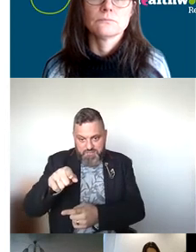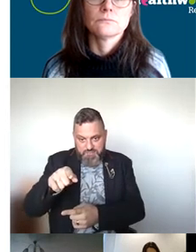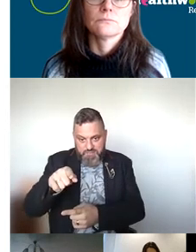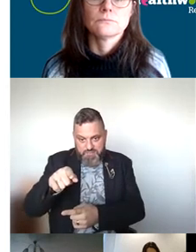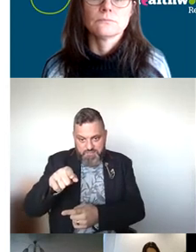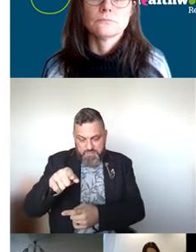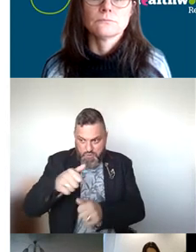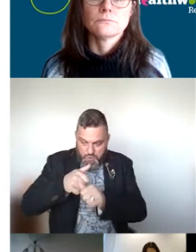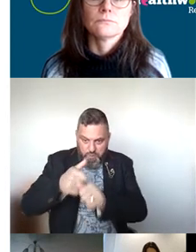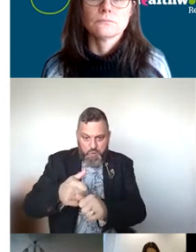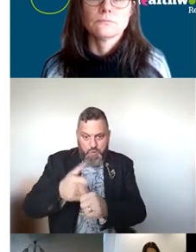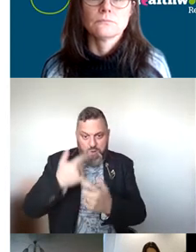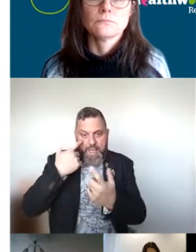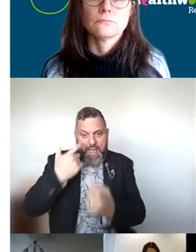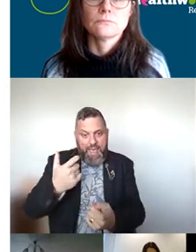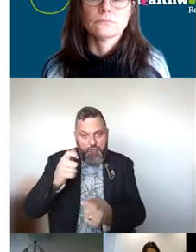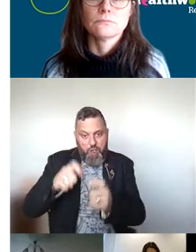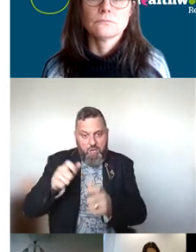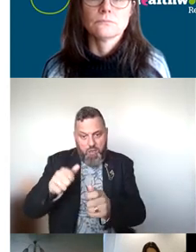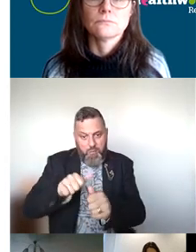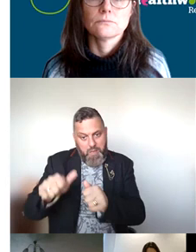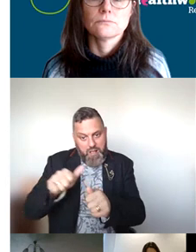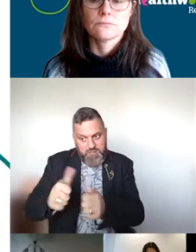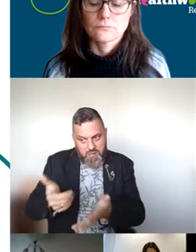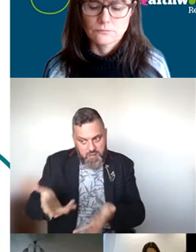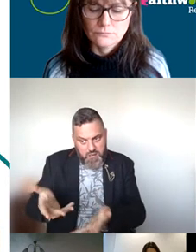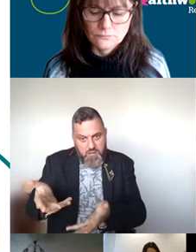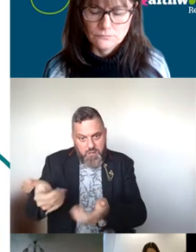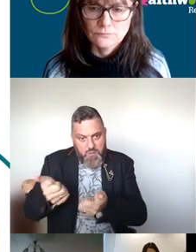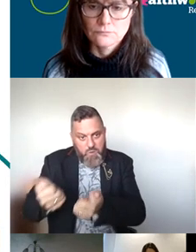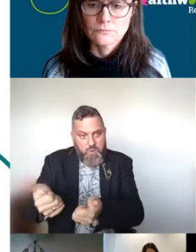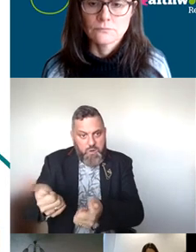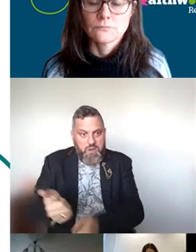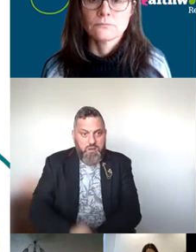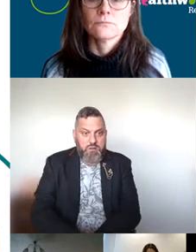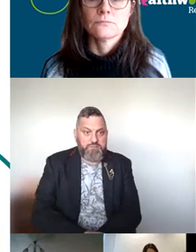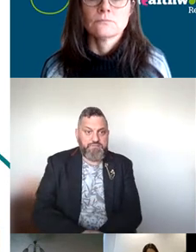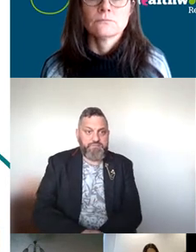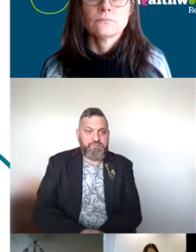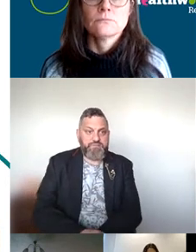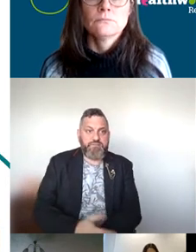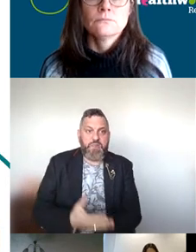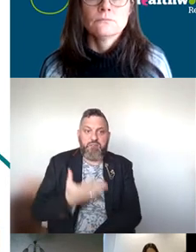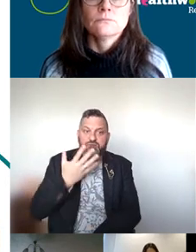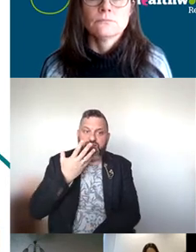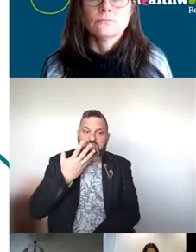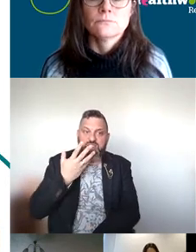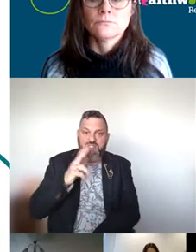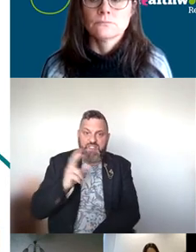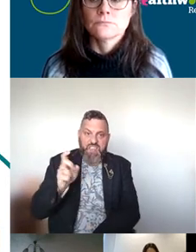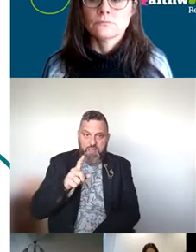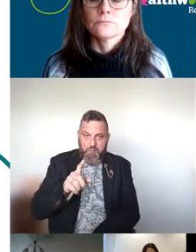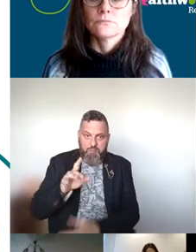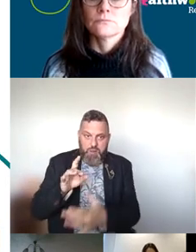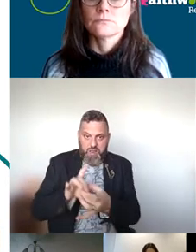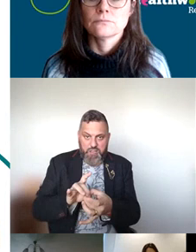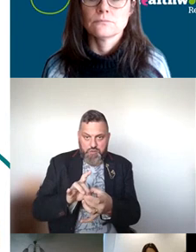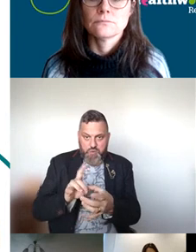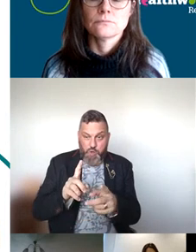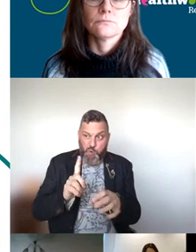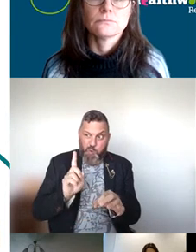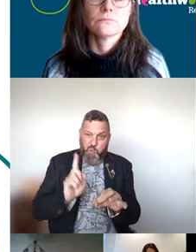our carers better. The final theme is the theme of access to our quality services. We know that